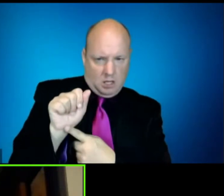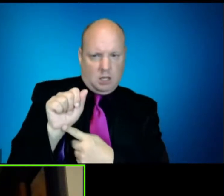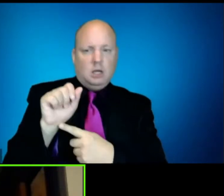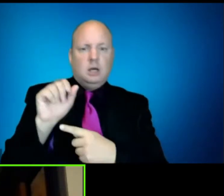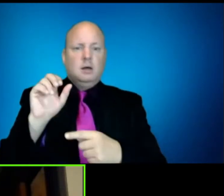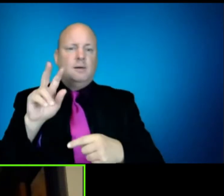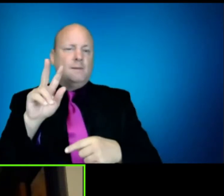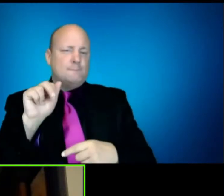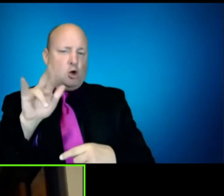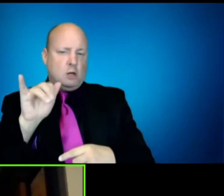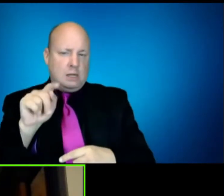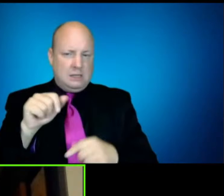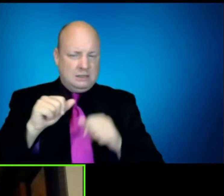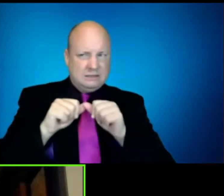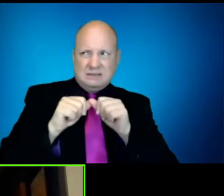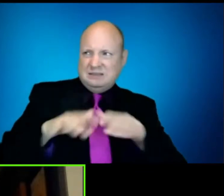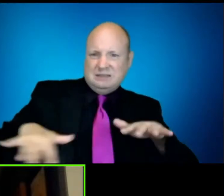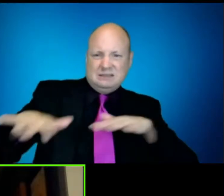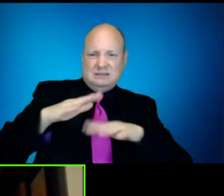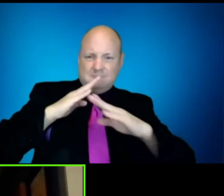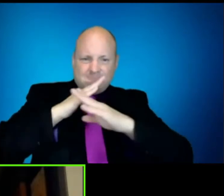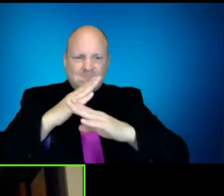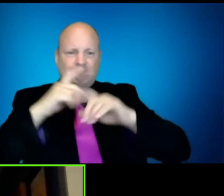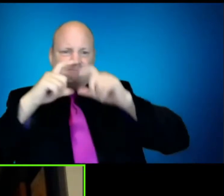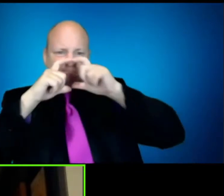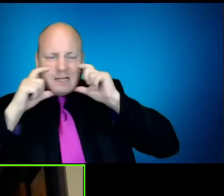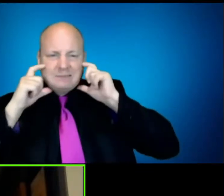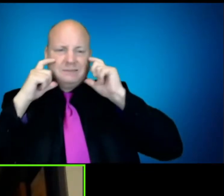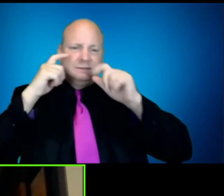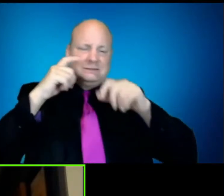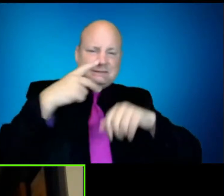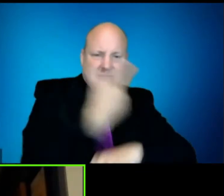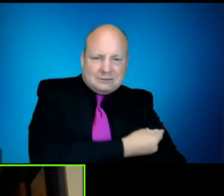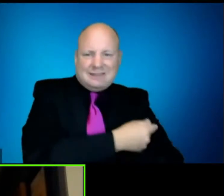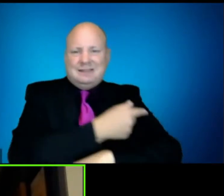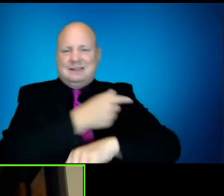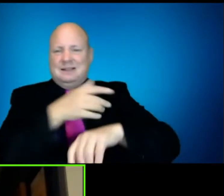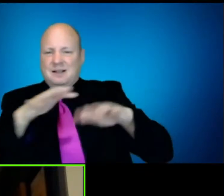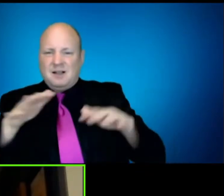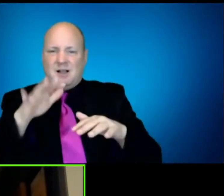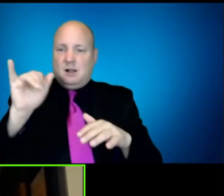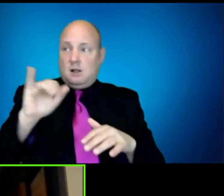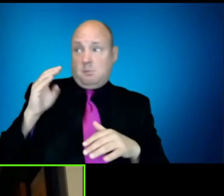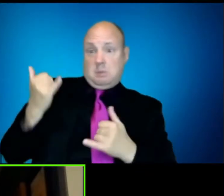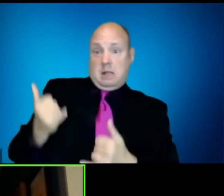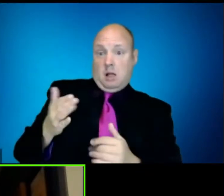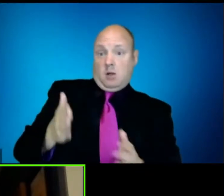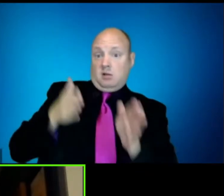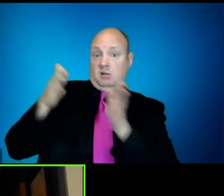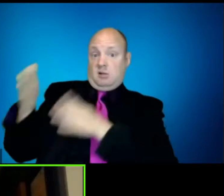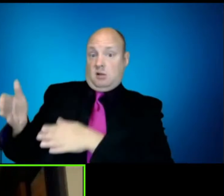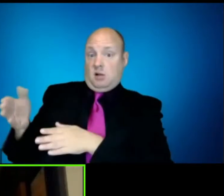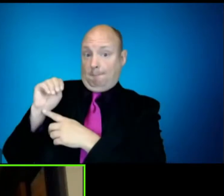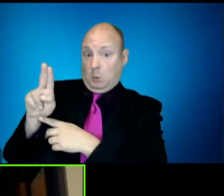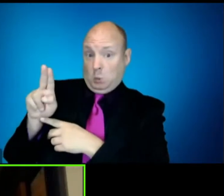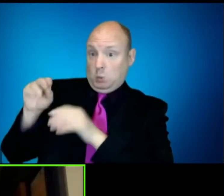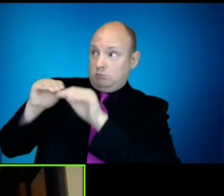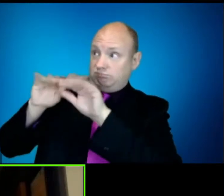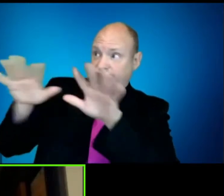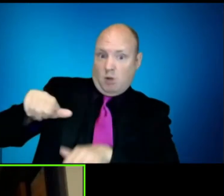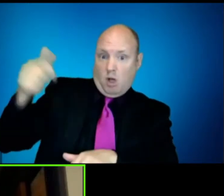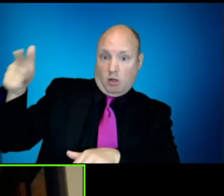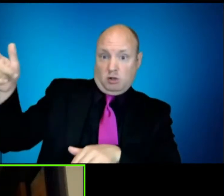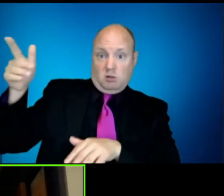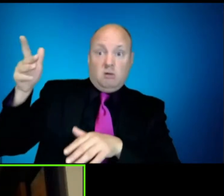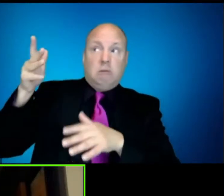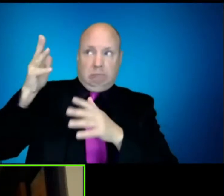to protect ourselves. If mu does take hold, we'll have to see how that behaves in a highly vaccinated community and in communities that are